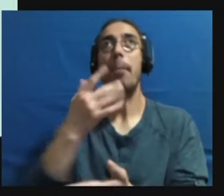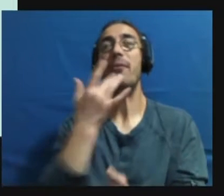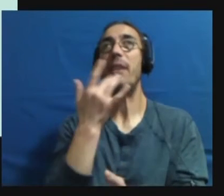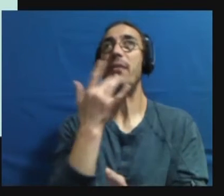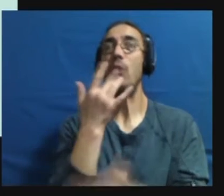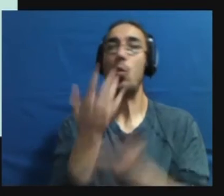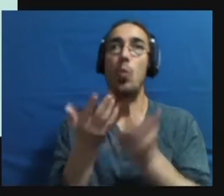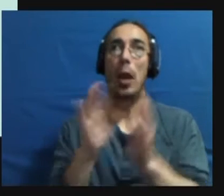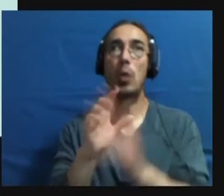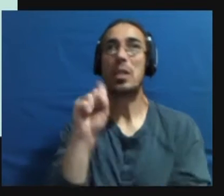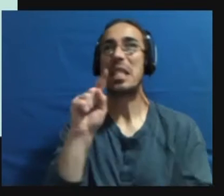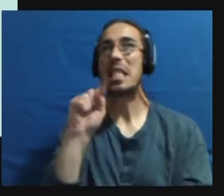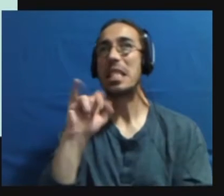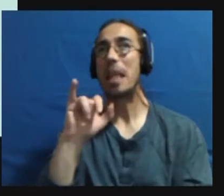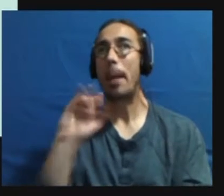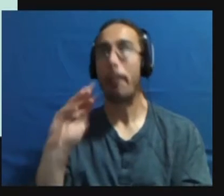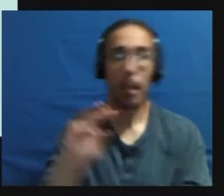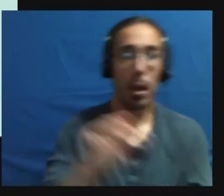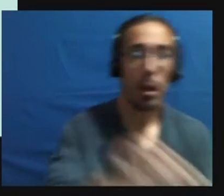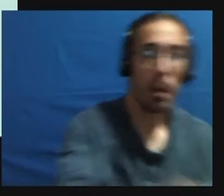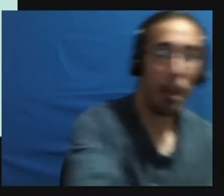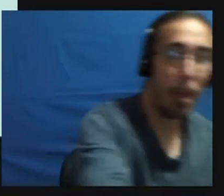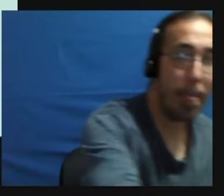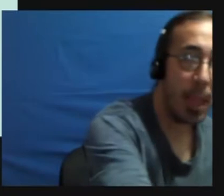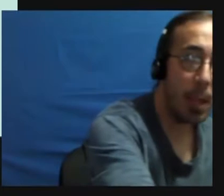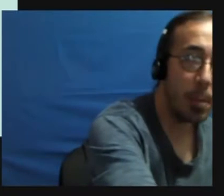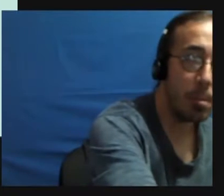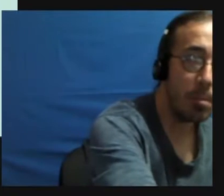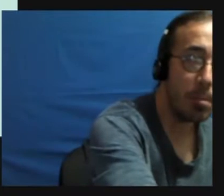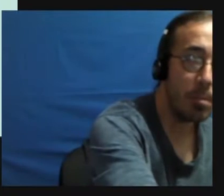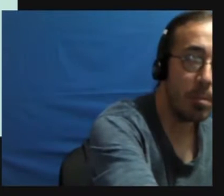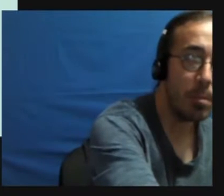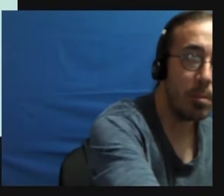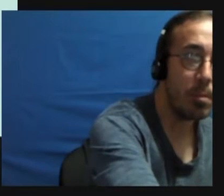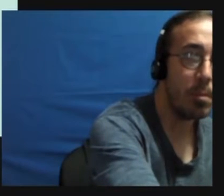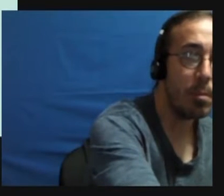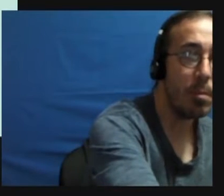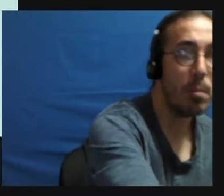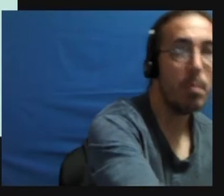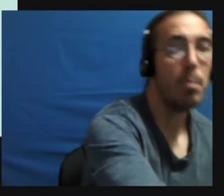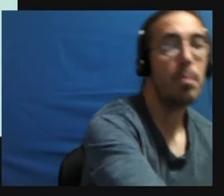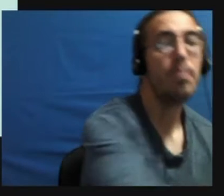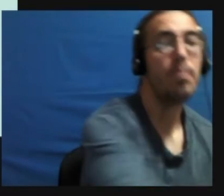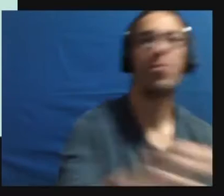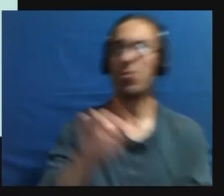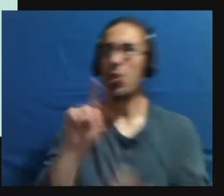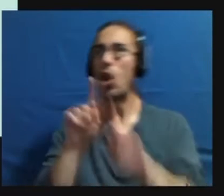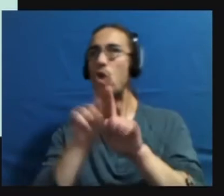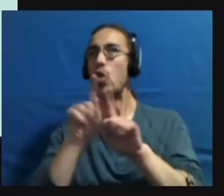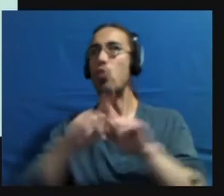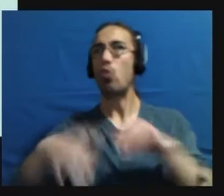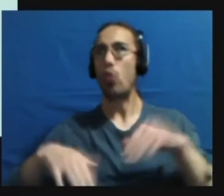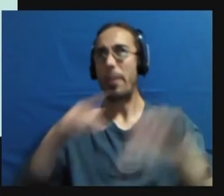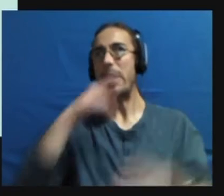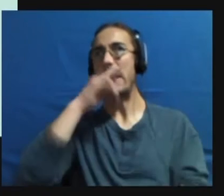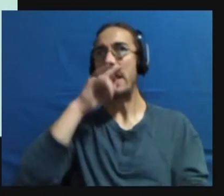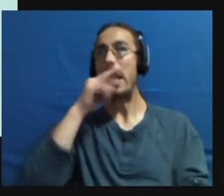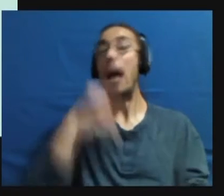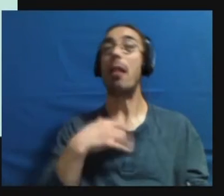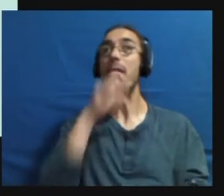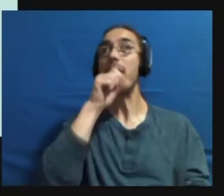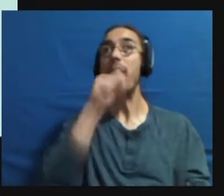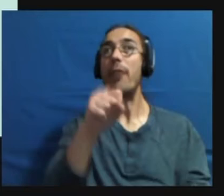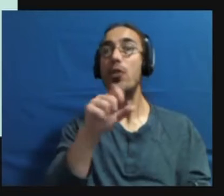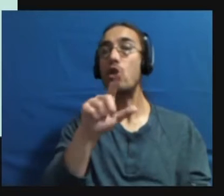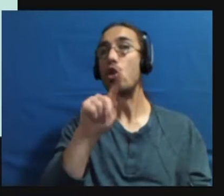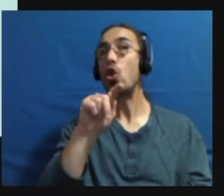stem, as well as twirling. And I was a big twirler as a kid. So I definitely see a connection between the twirling and the